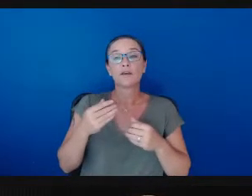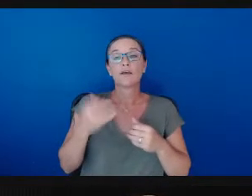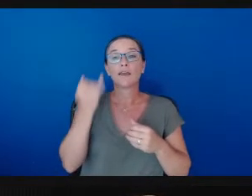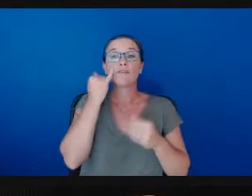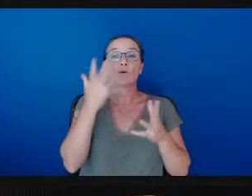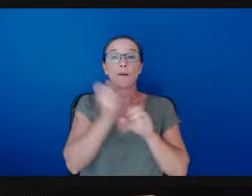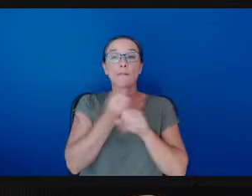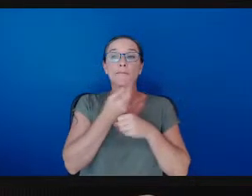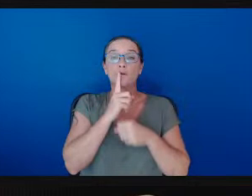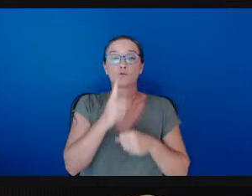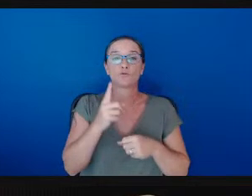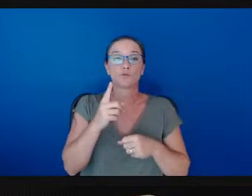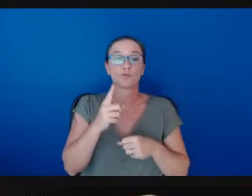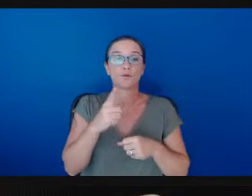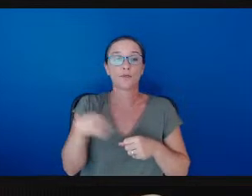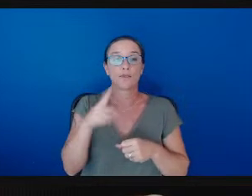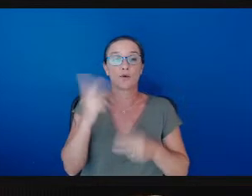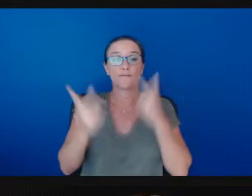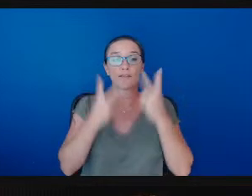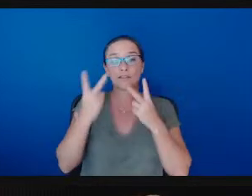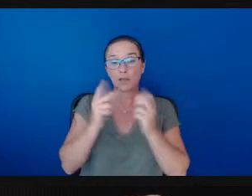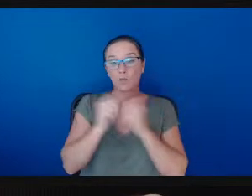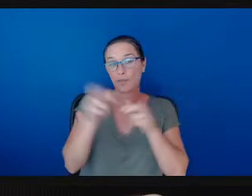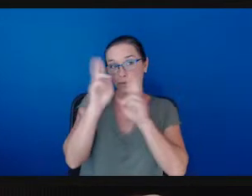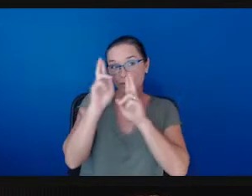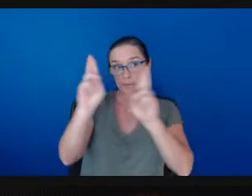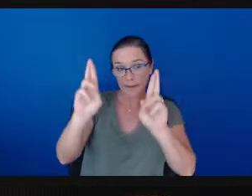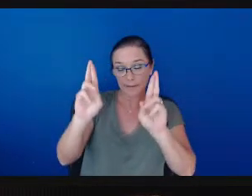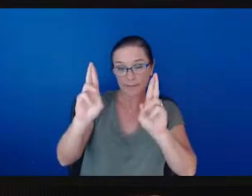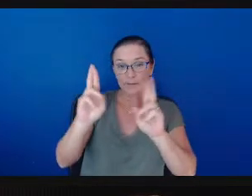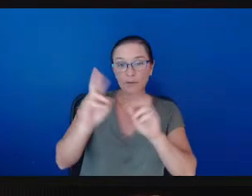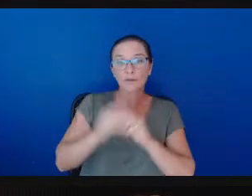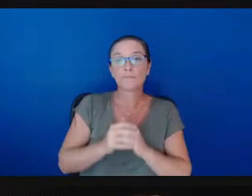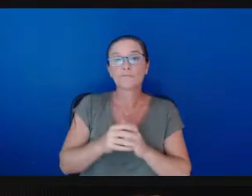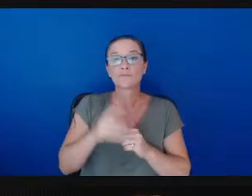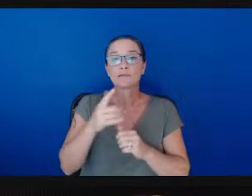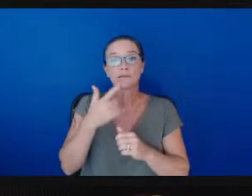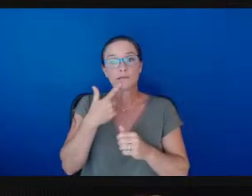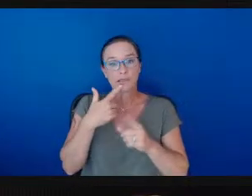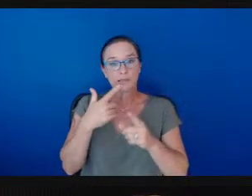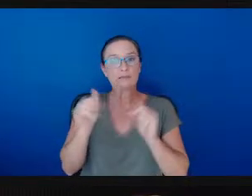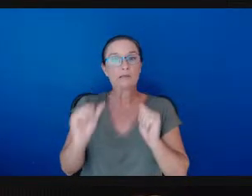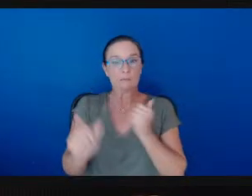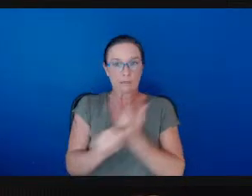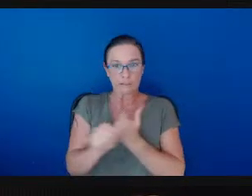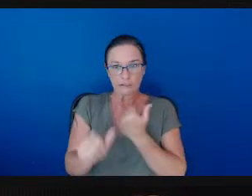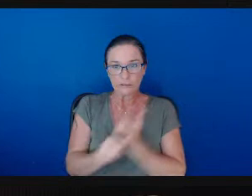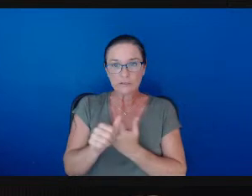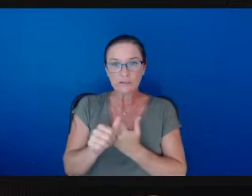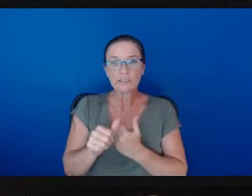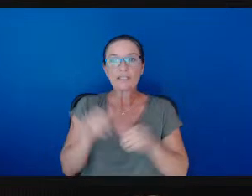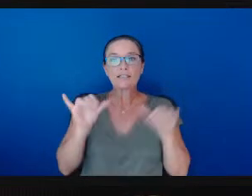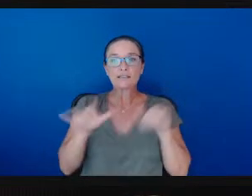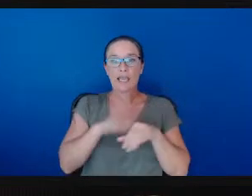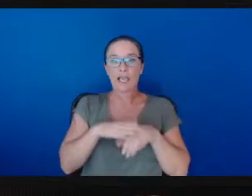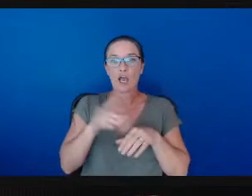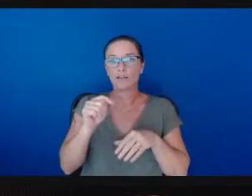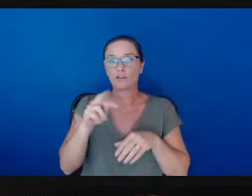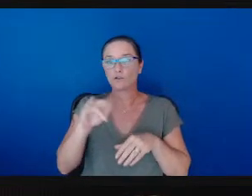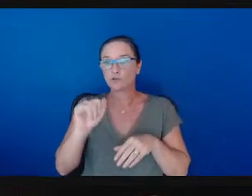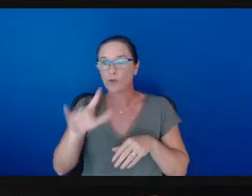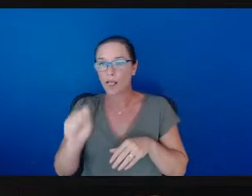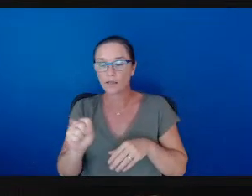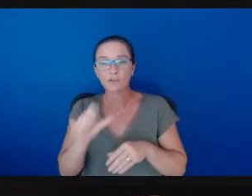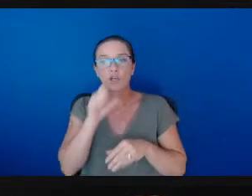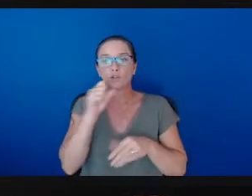you're visiting respectfully. They do note that they're hazardous and can change at any time. Stay on marked trails and overlooks. Do not enter closed